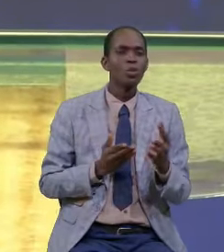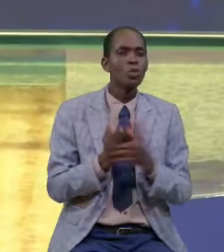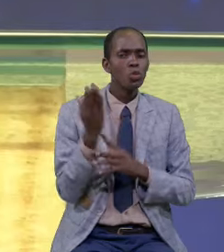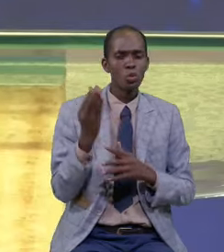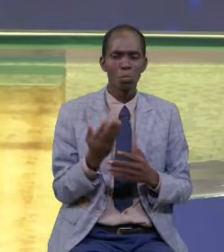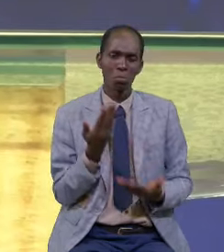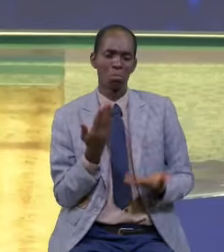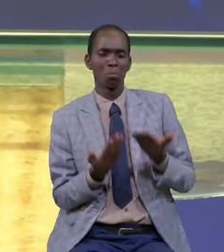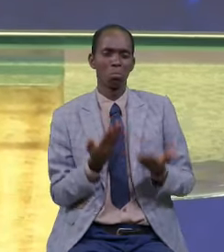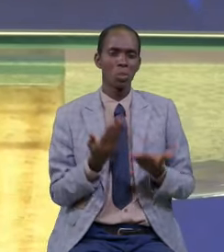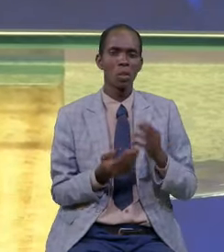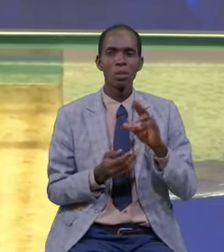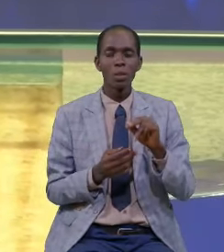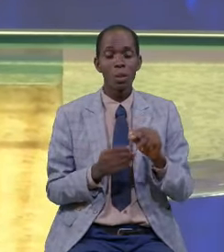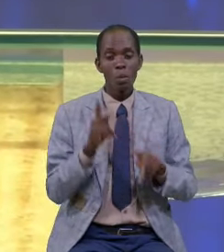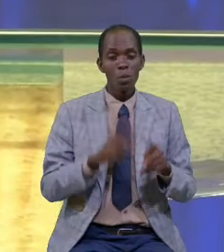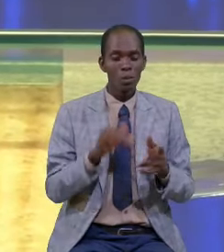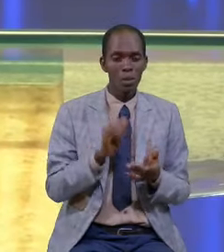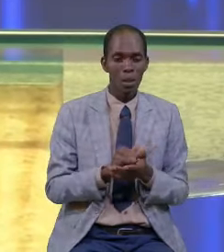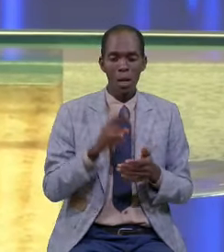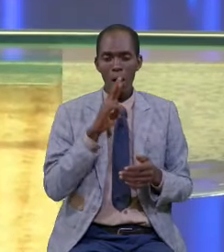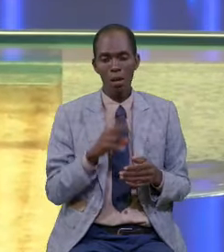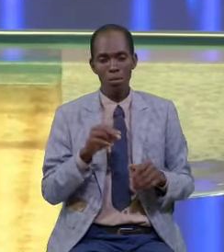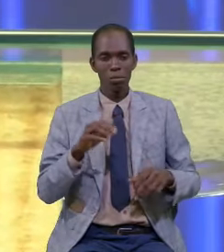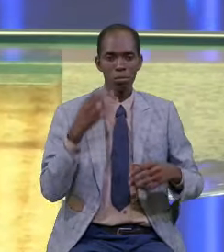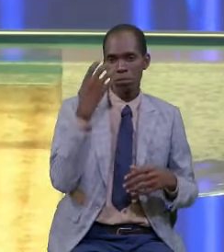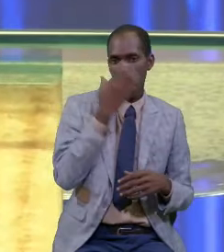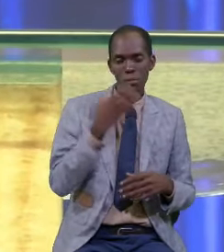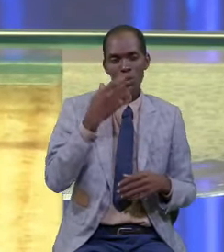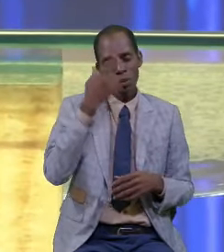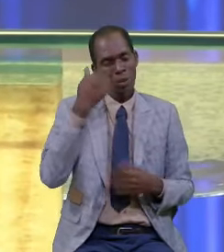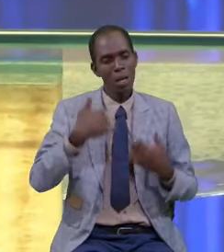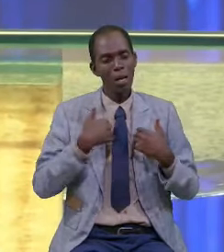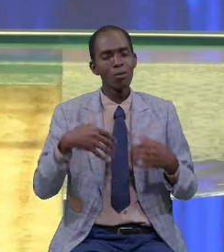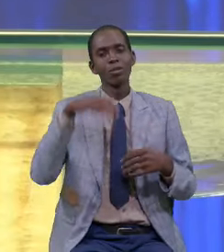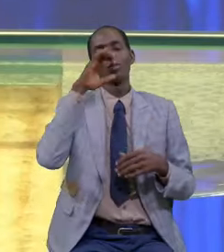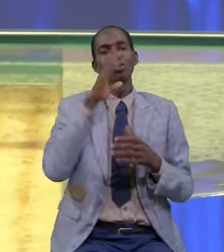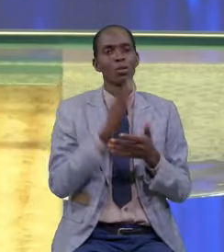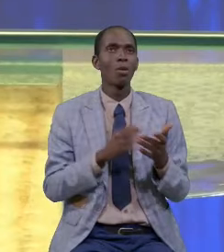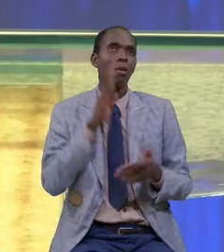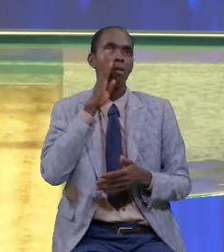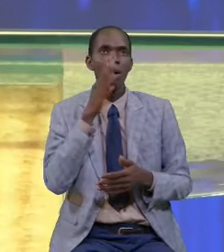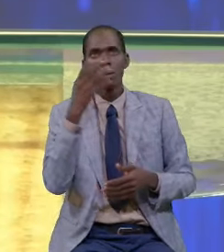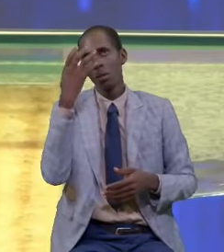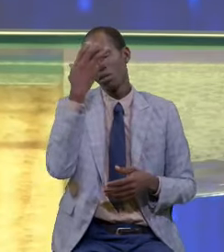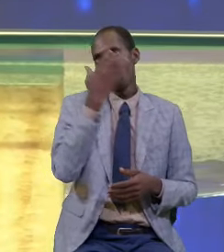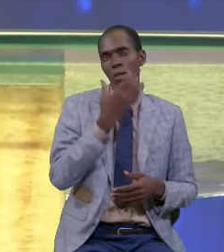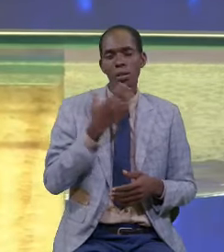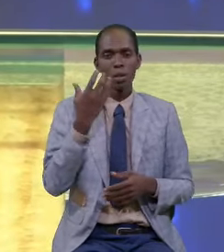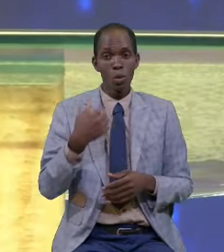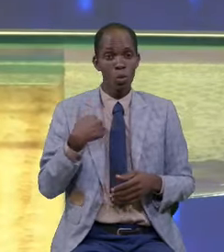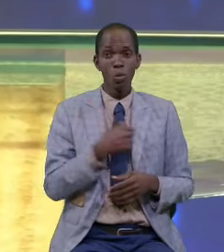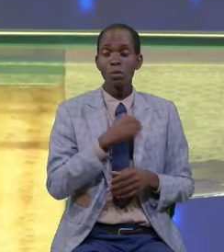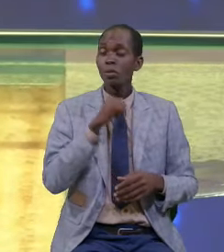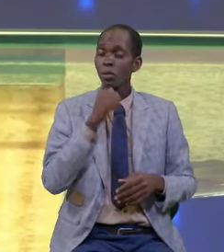like they have drunk, some wine. And because of that, they're staggering. No, we have not drunk wine. We have the word